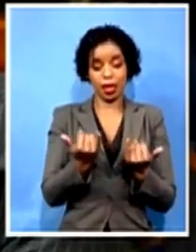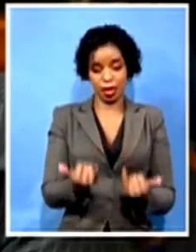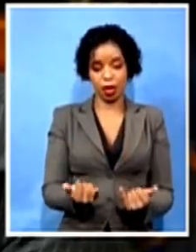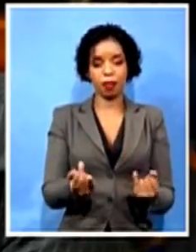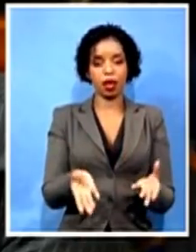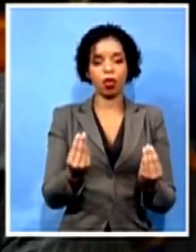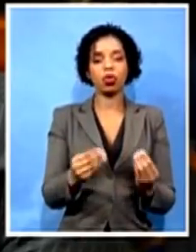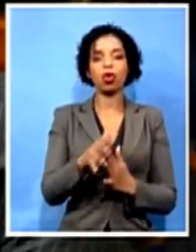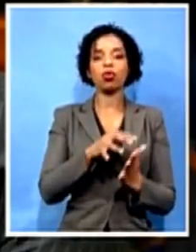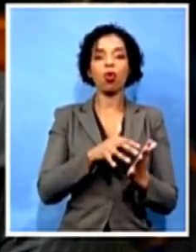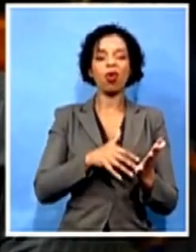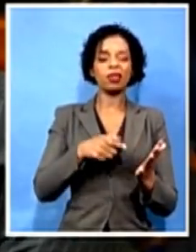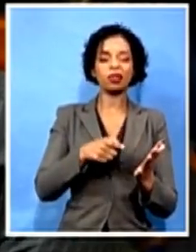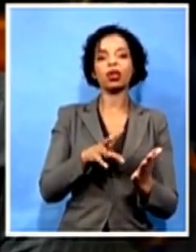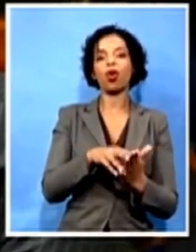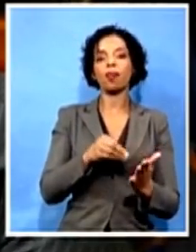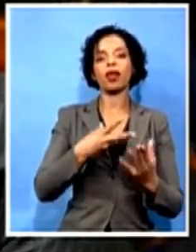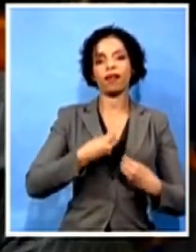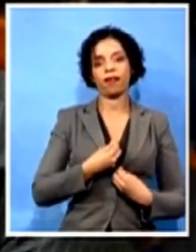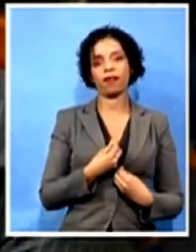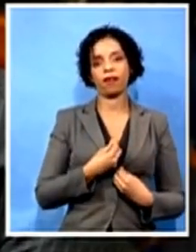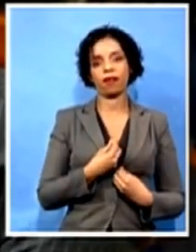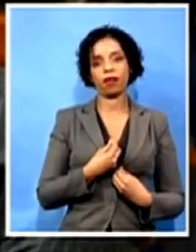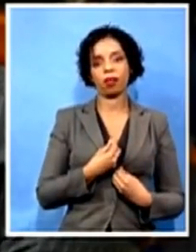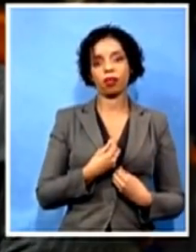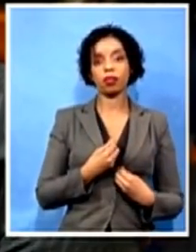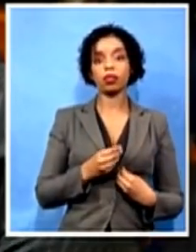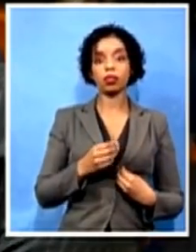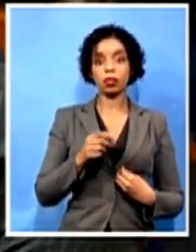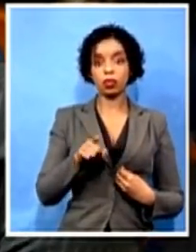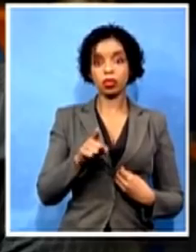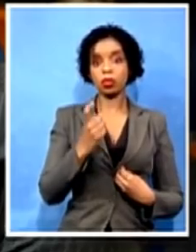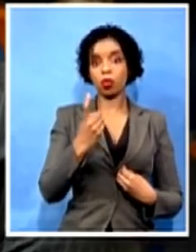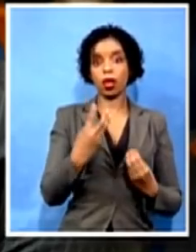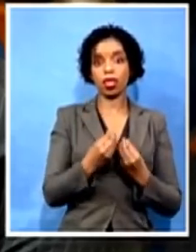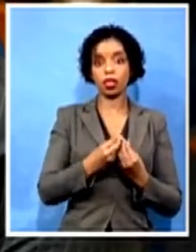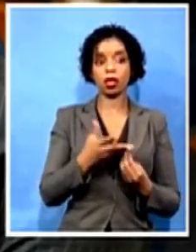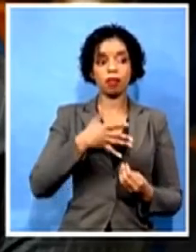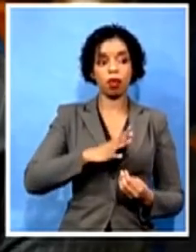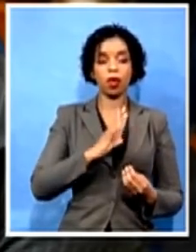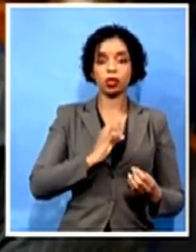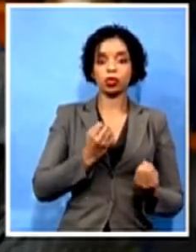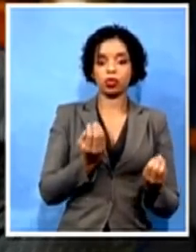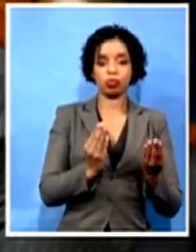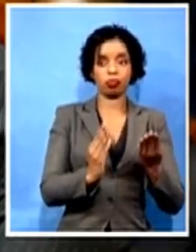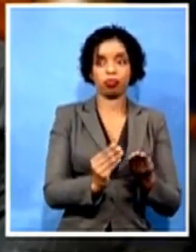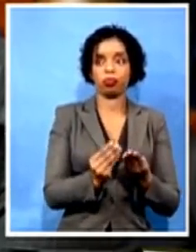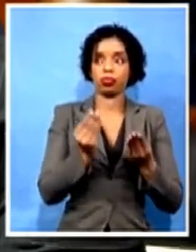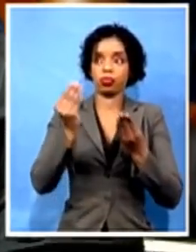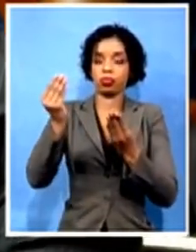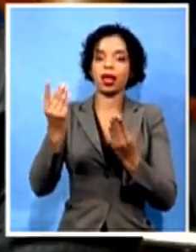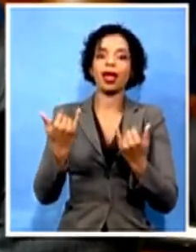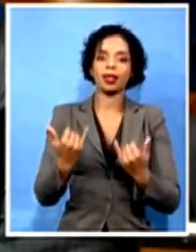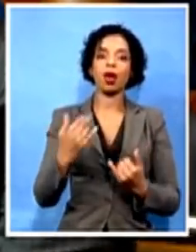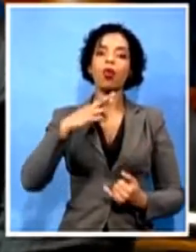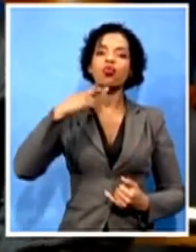affidavit, so that's the only thing. But I'd like at this stage to hand up the original. I